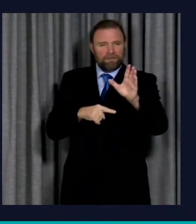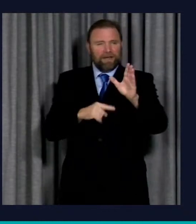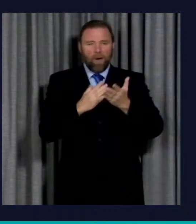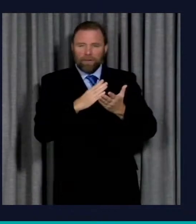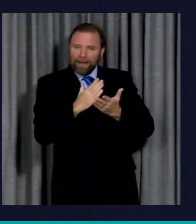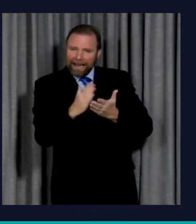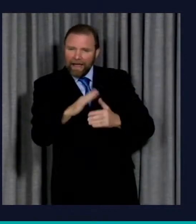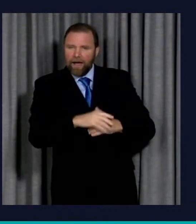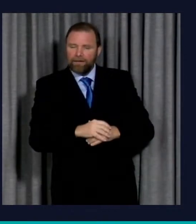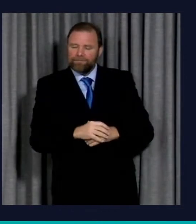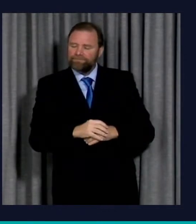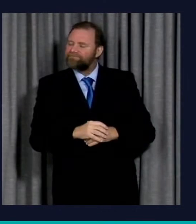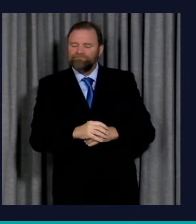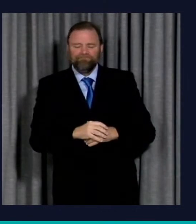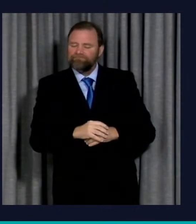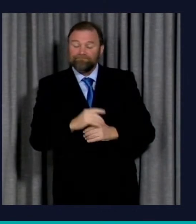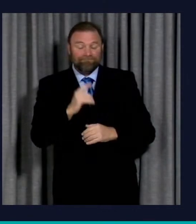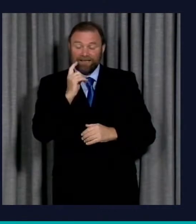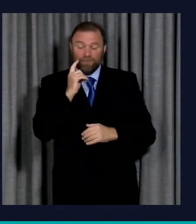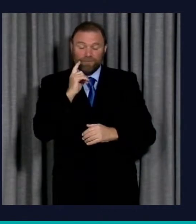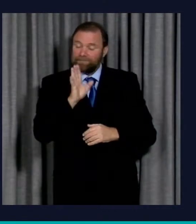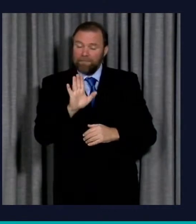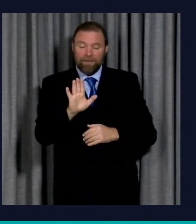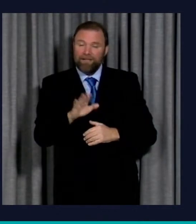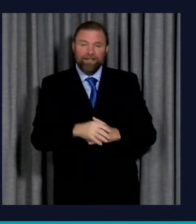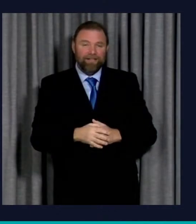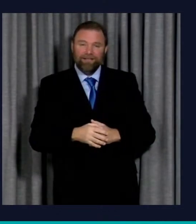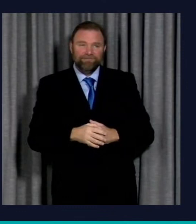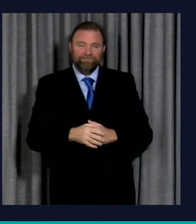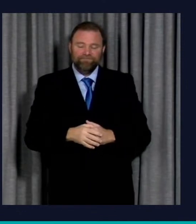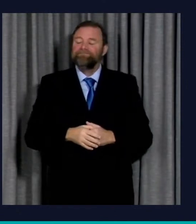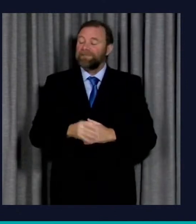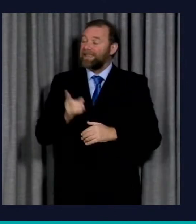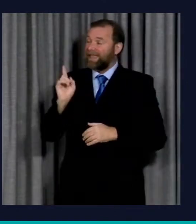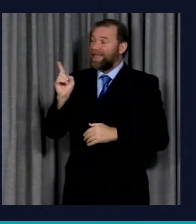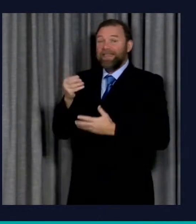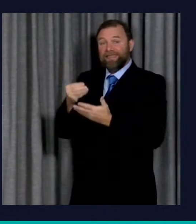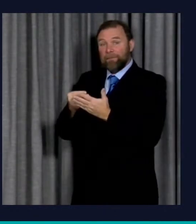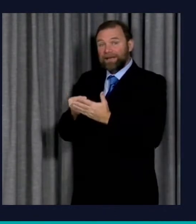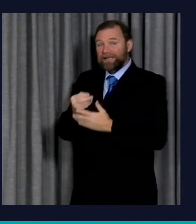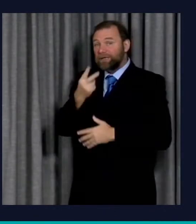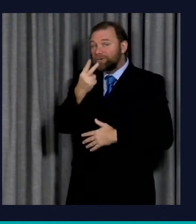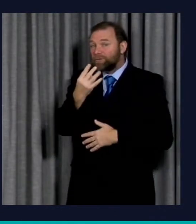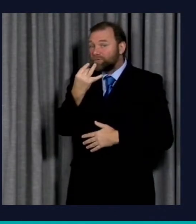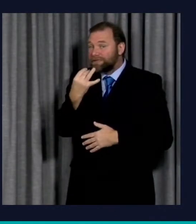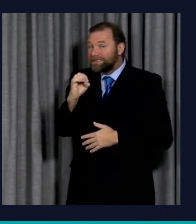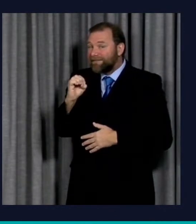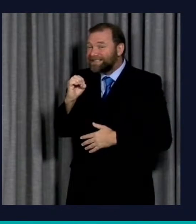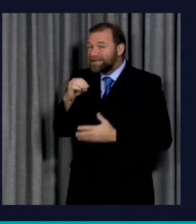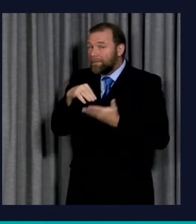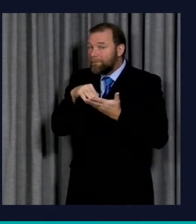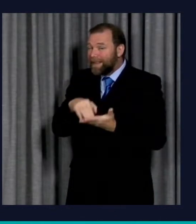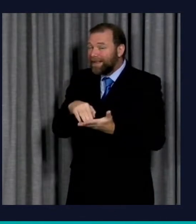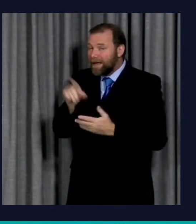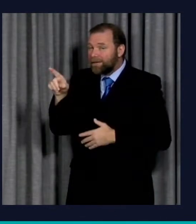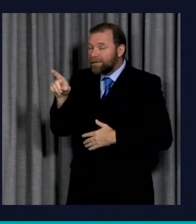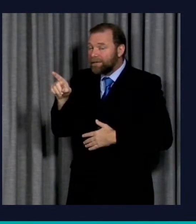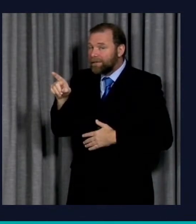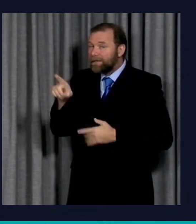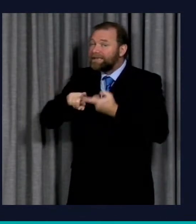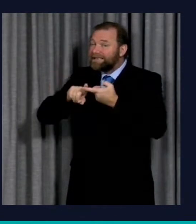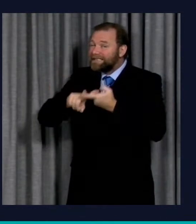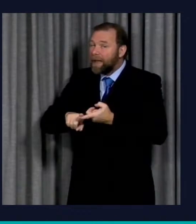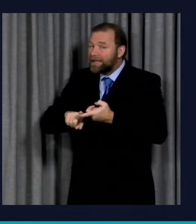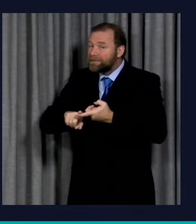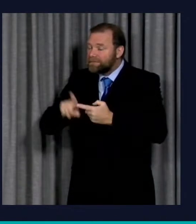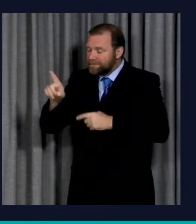it is just not as simple as that. That money depends upon the amount of money that is